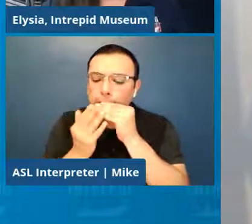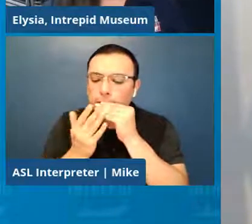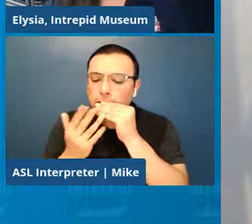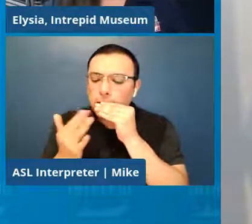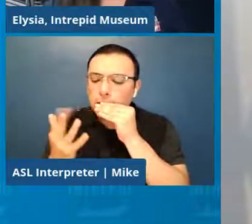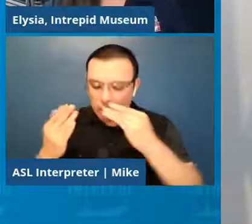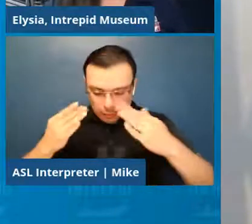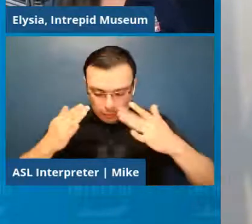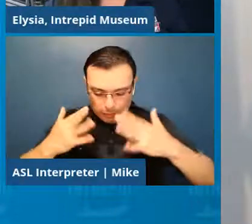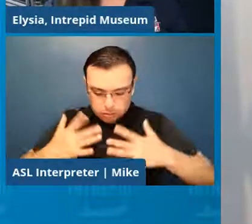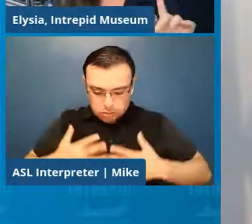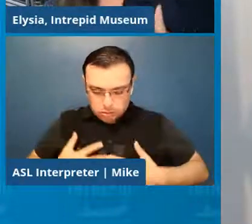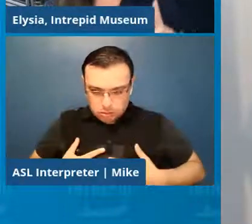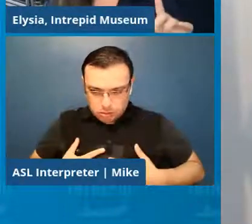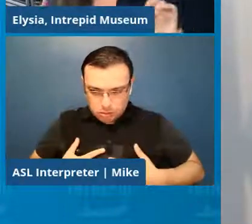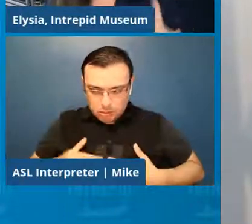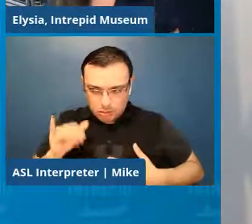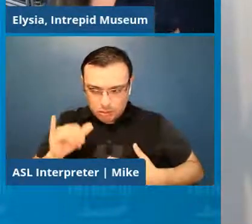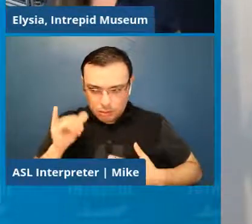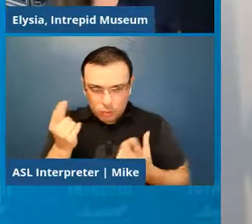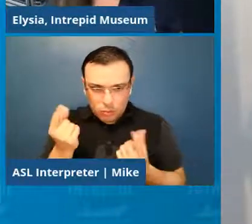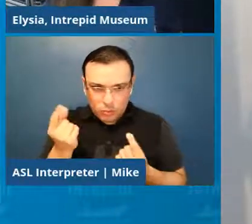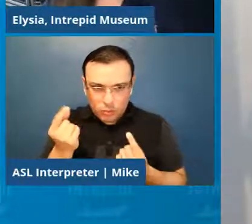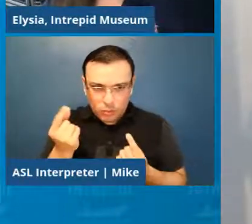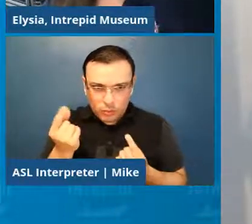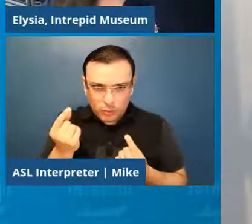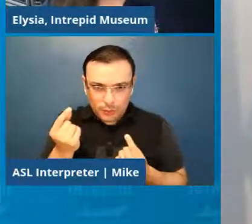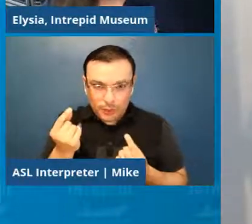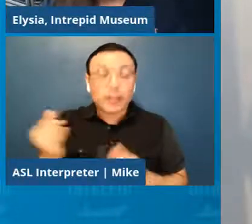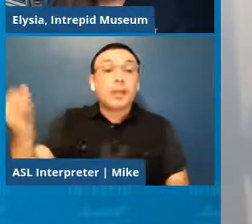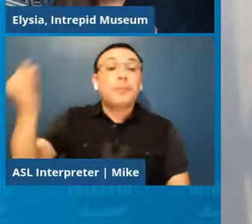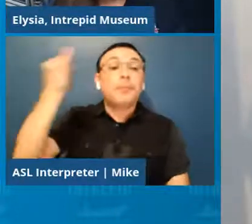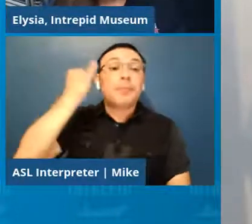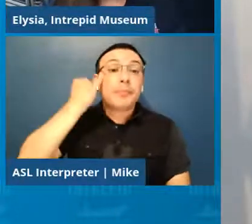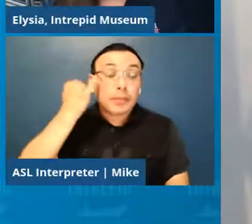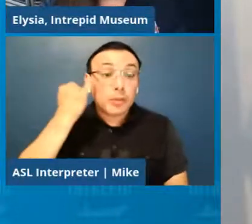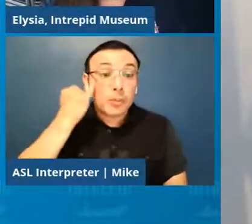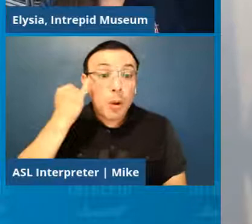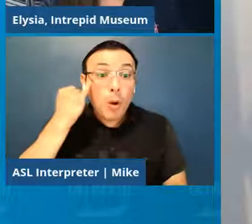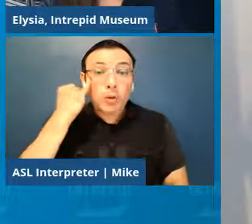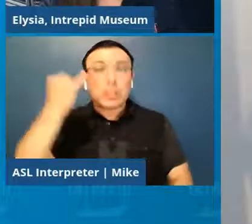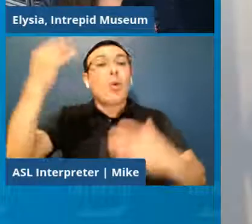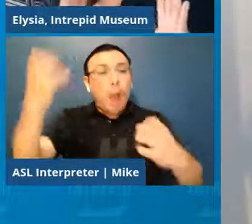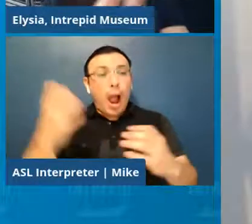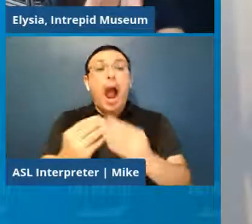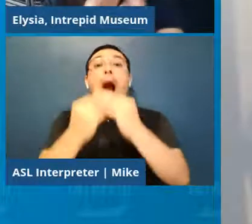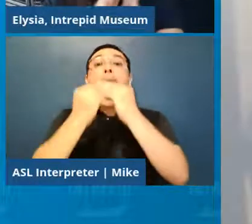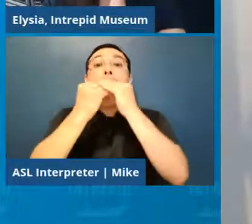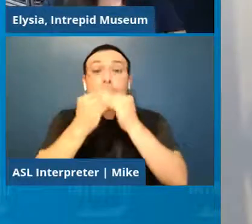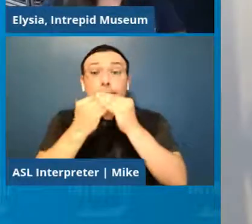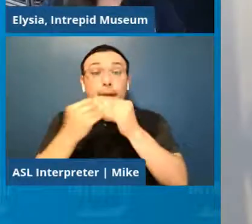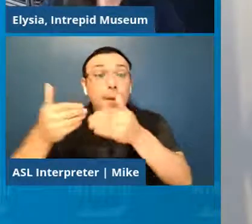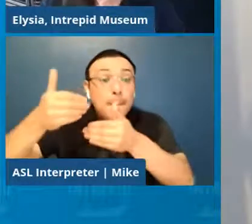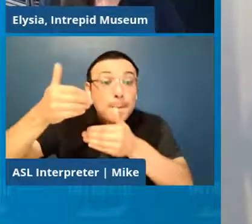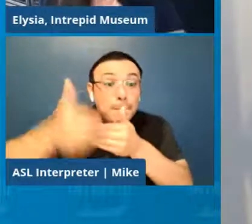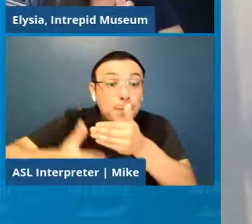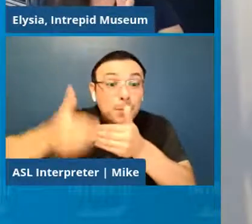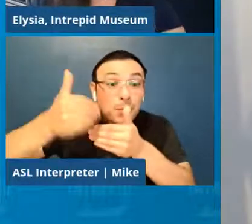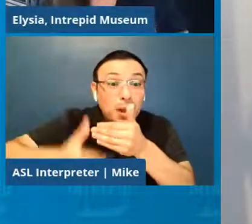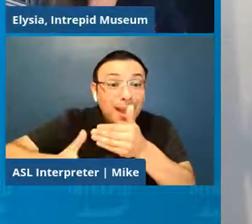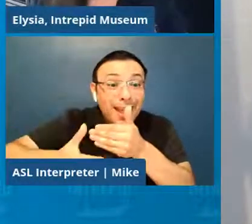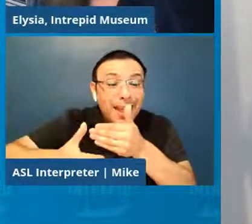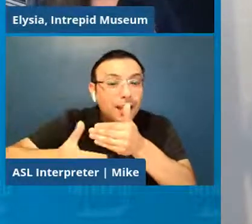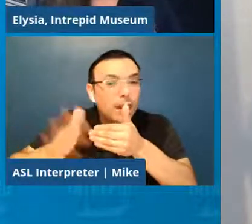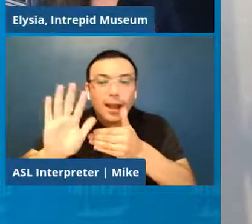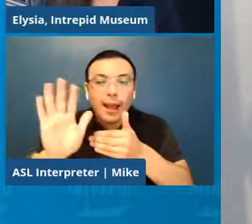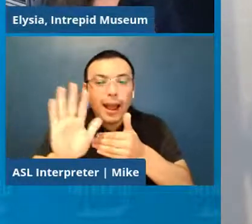wants to eat a sandwich in space, they don't use bread, they use tortillas instead, because those are flat packed and don't make